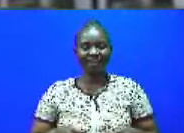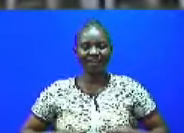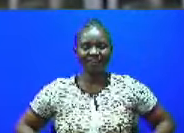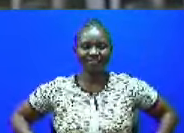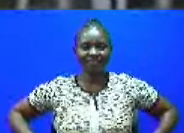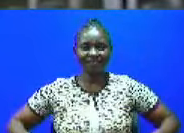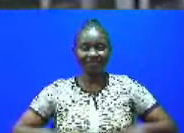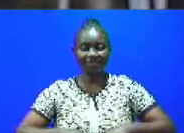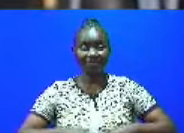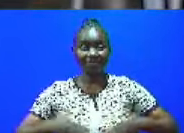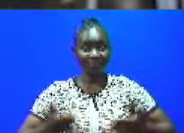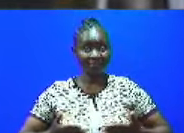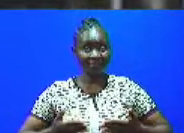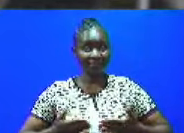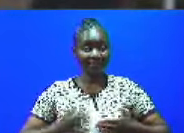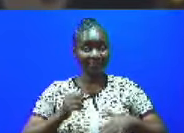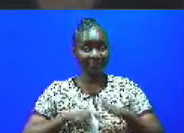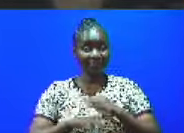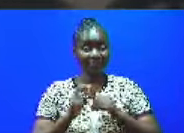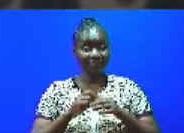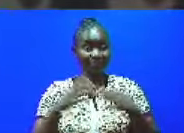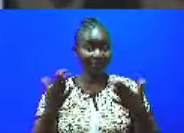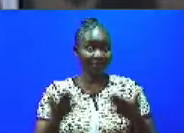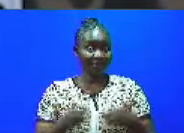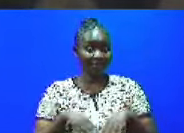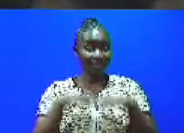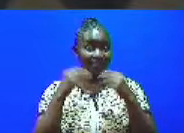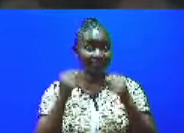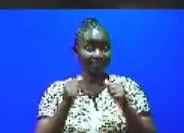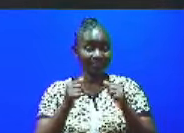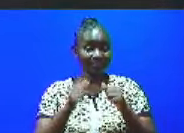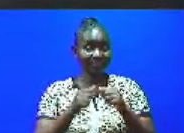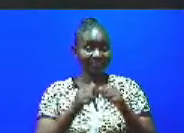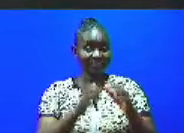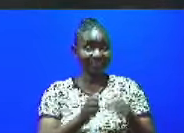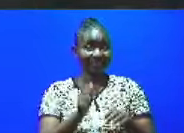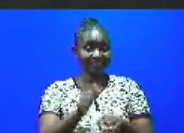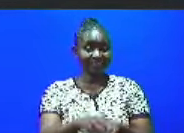me something. I used to wear Kaunda suits. I've stopped. Because people